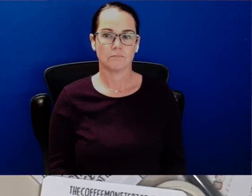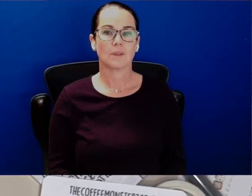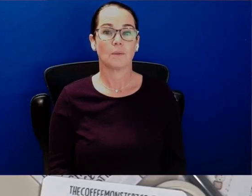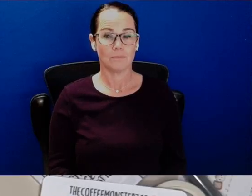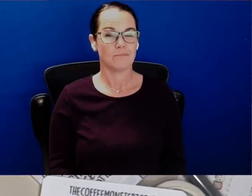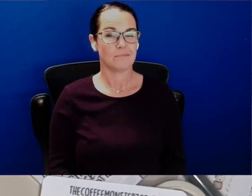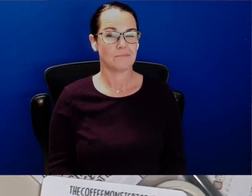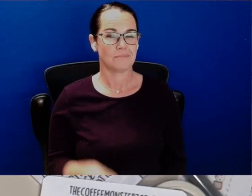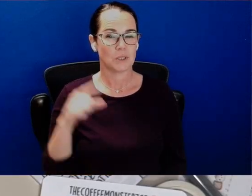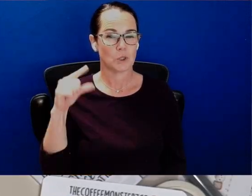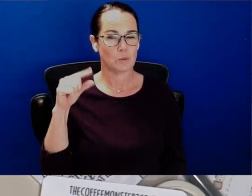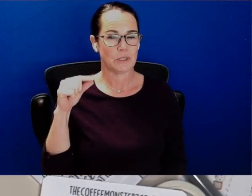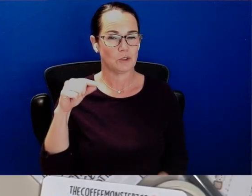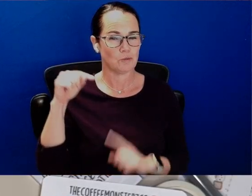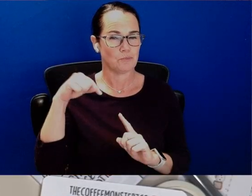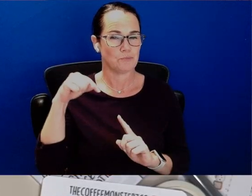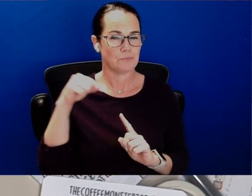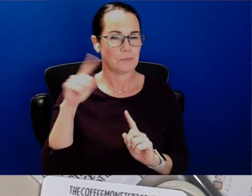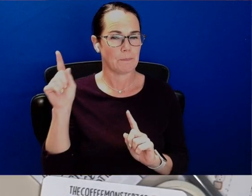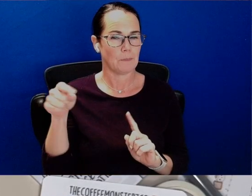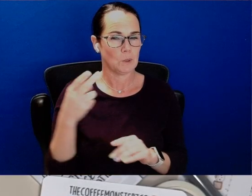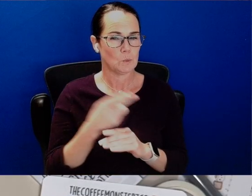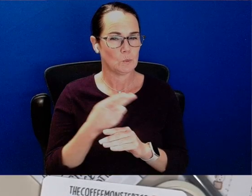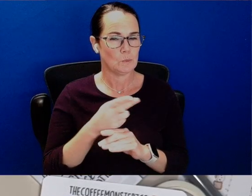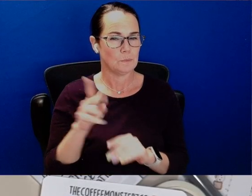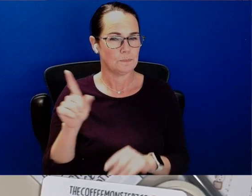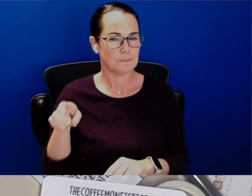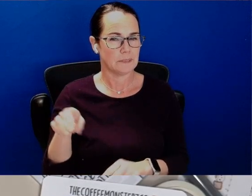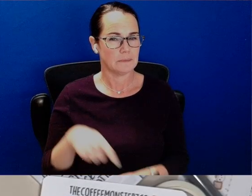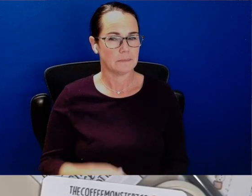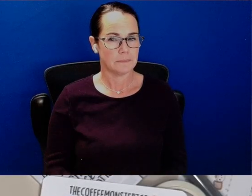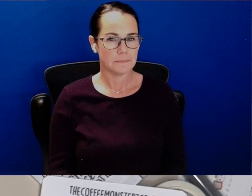Oh yes, tweezers are a must.